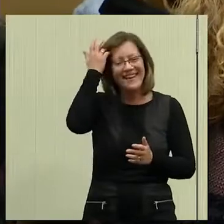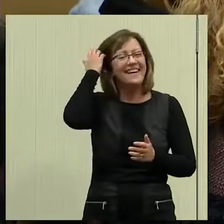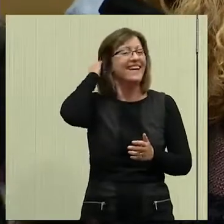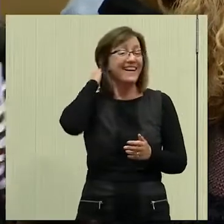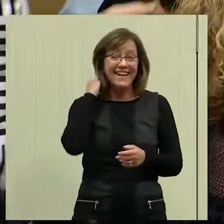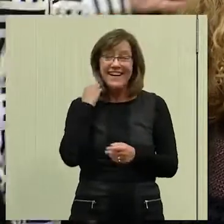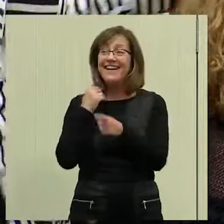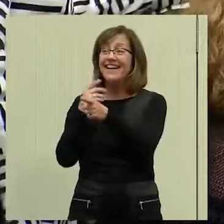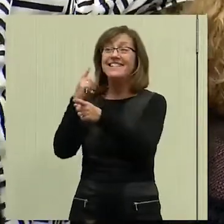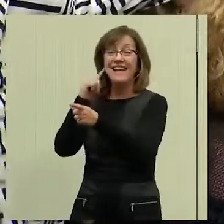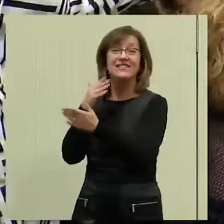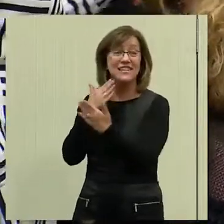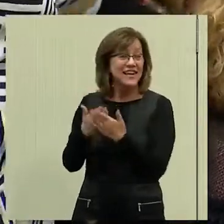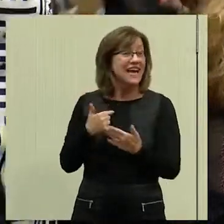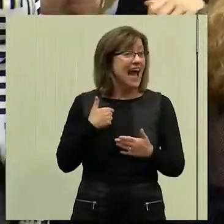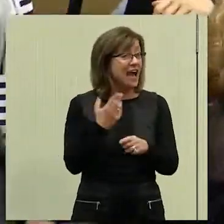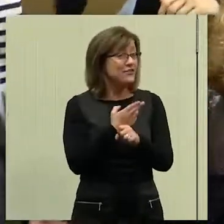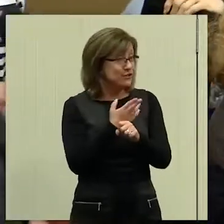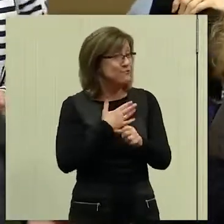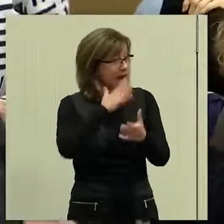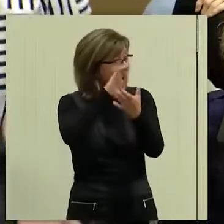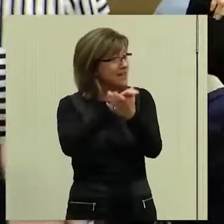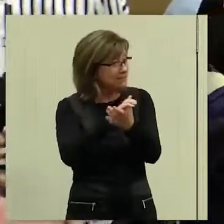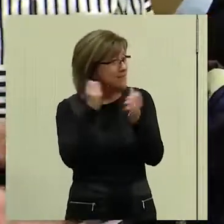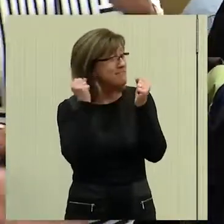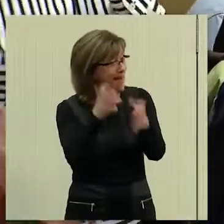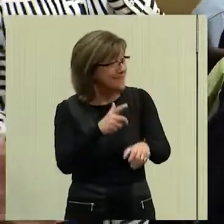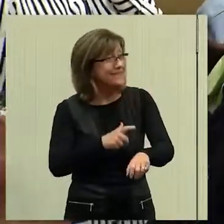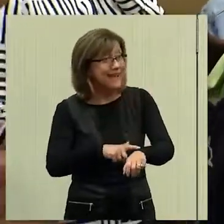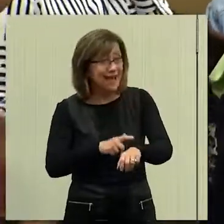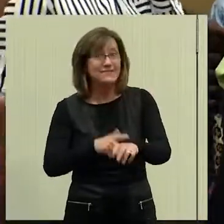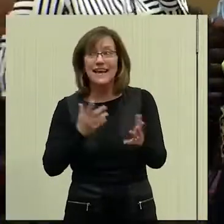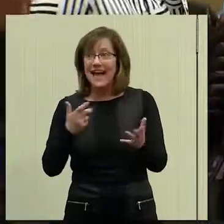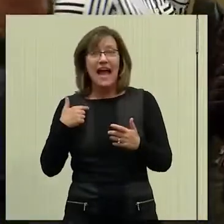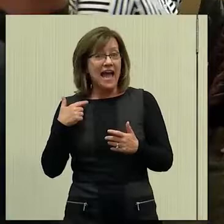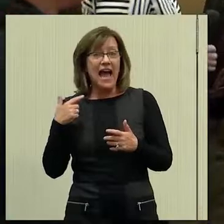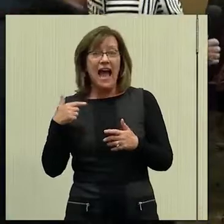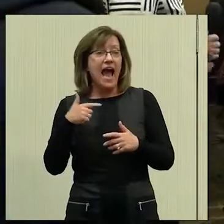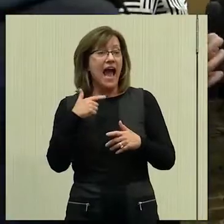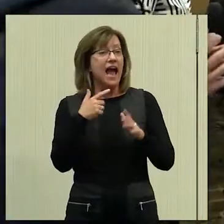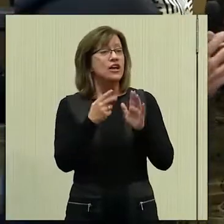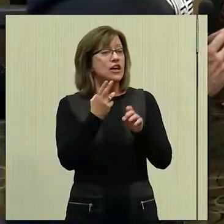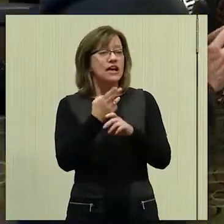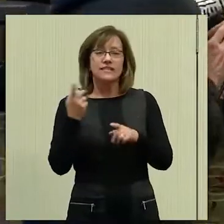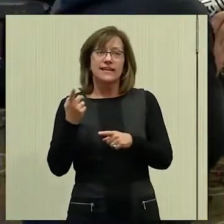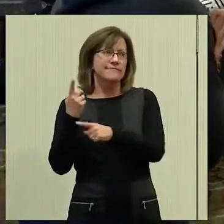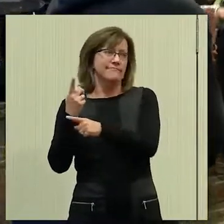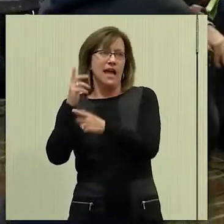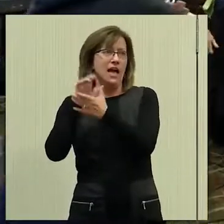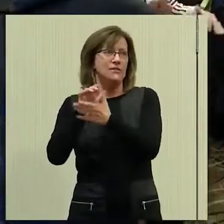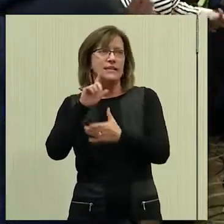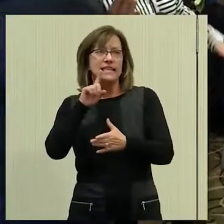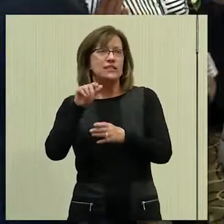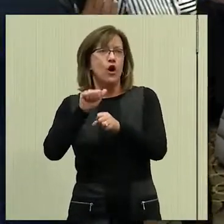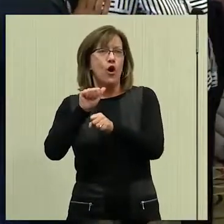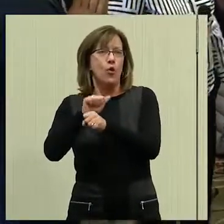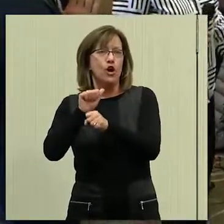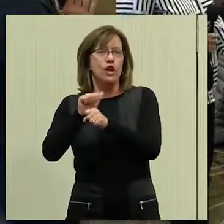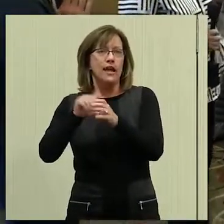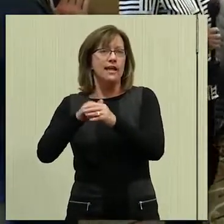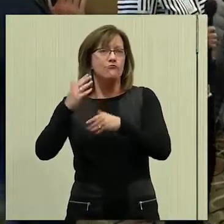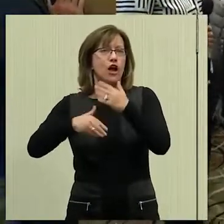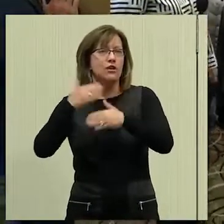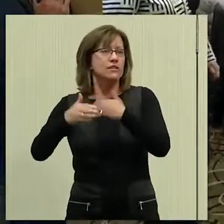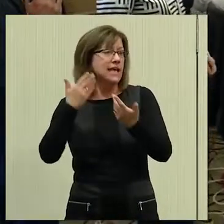Sounds good. I've used my husband in many papers. He's been a role. I say he's a work in progress, though, so I don't know. Maybe I'll take my